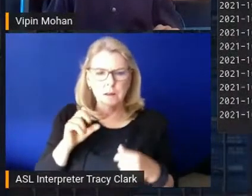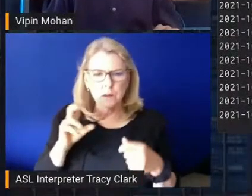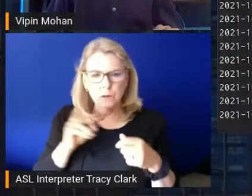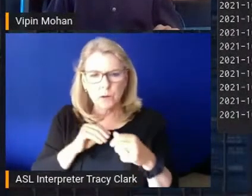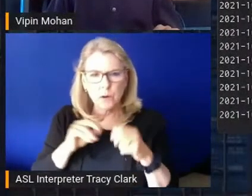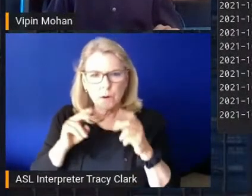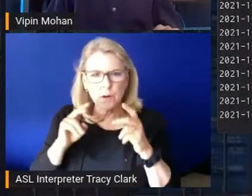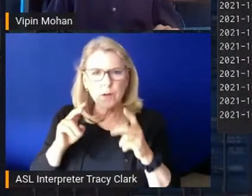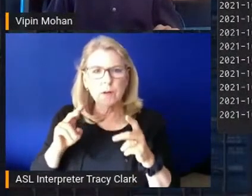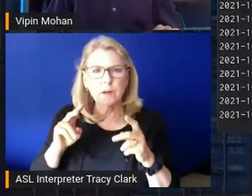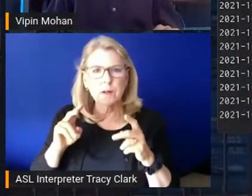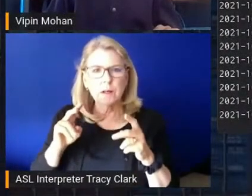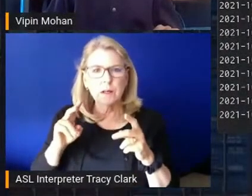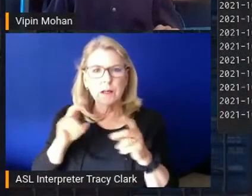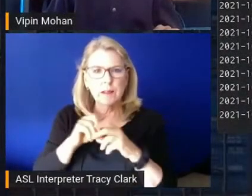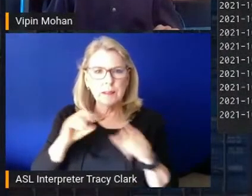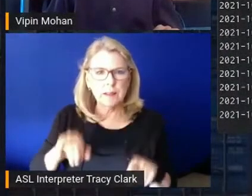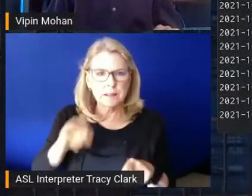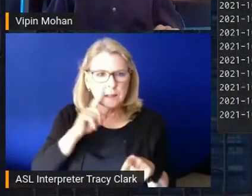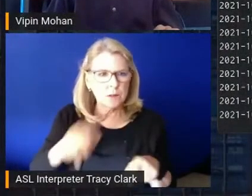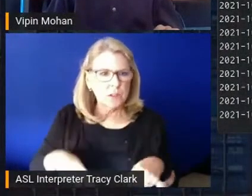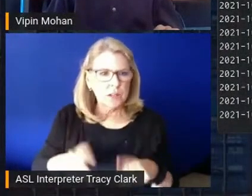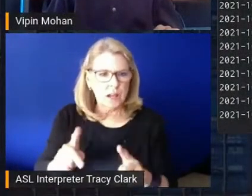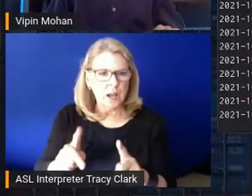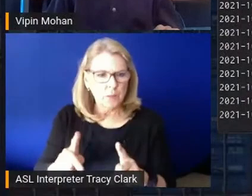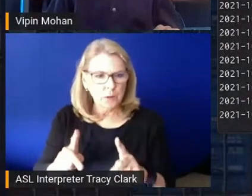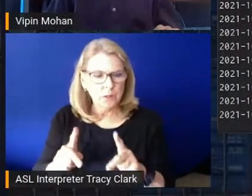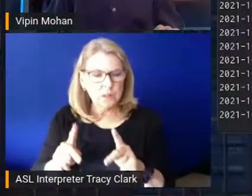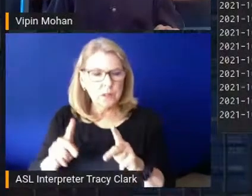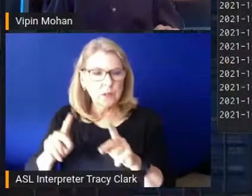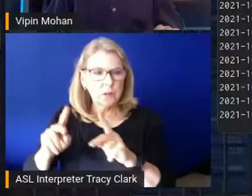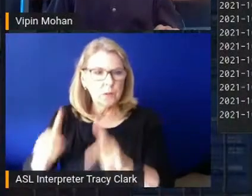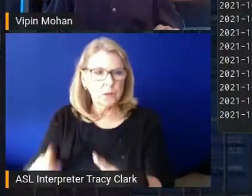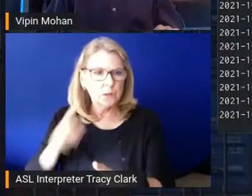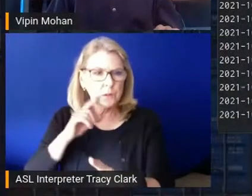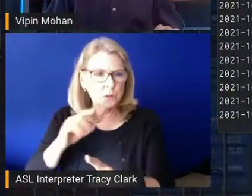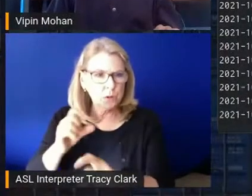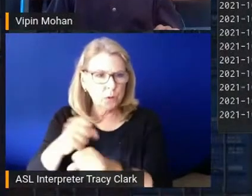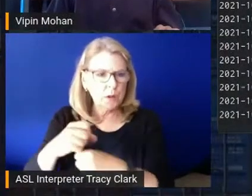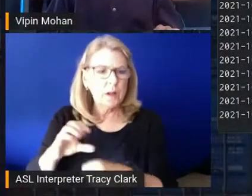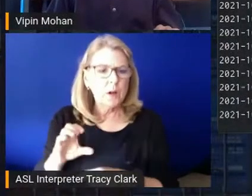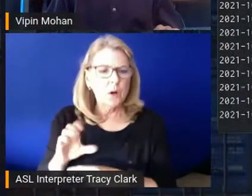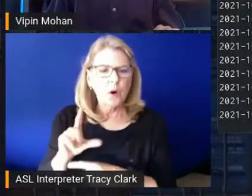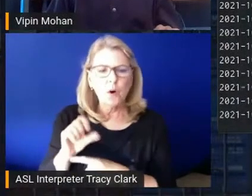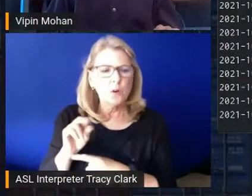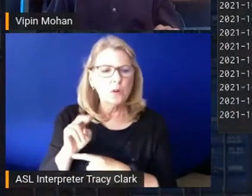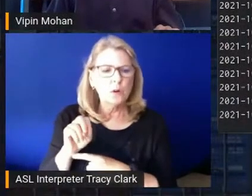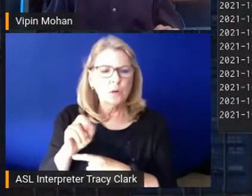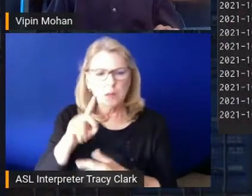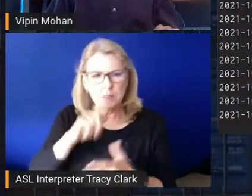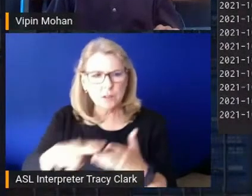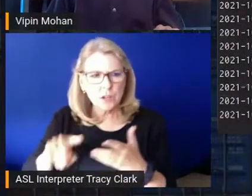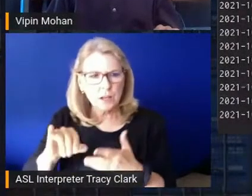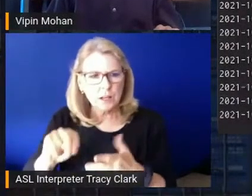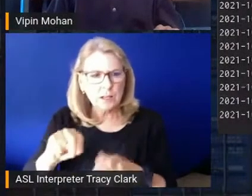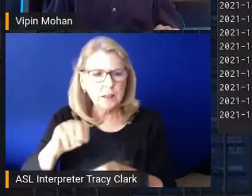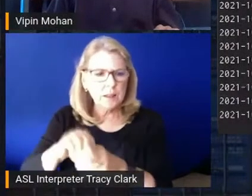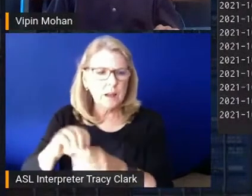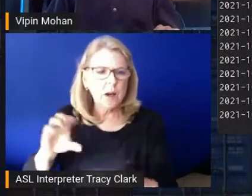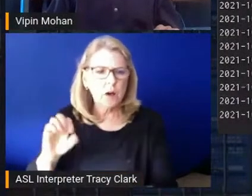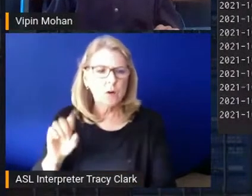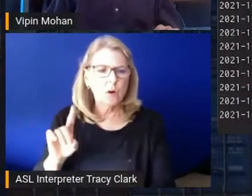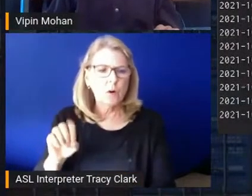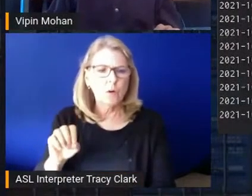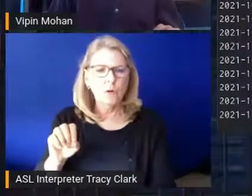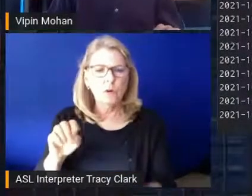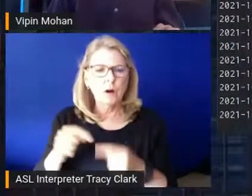enables the workflow to create repositories or clone it and check in the code over there. So